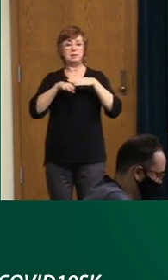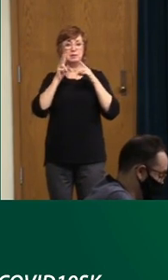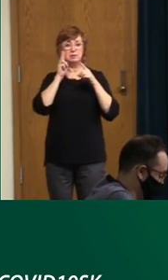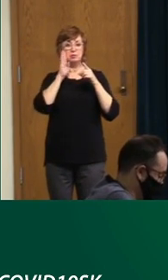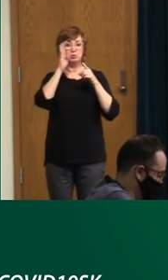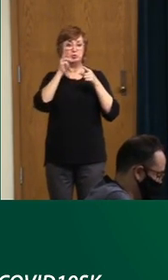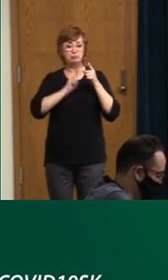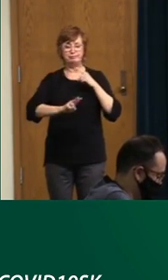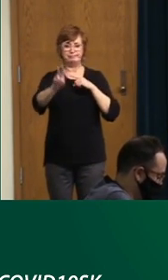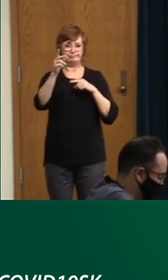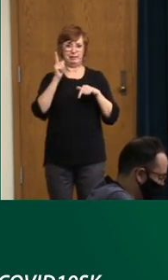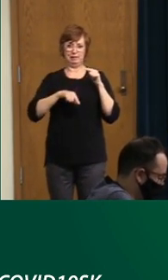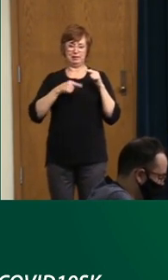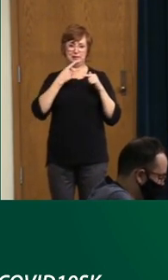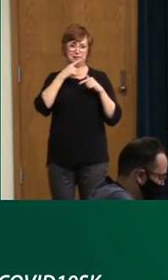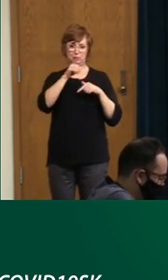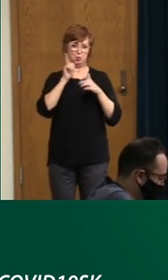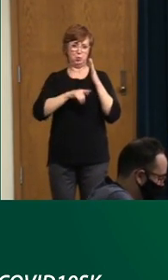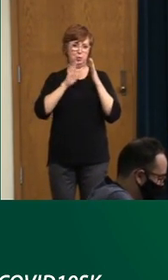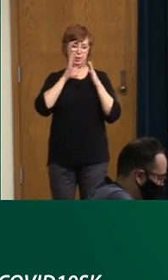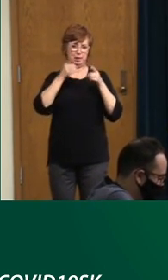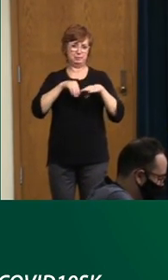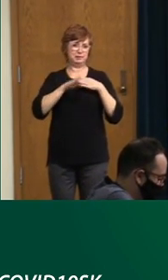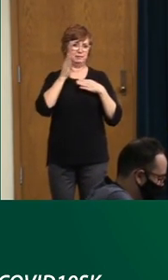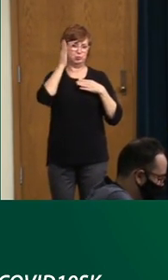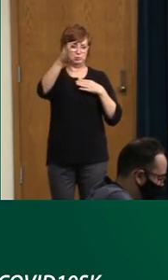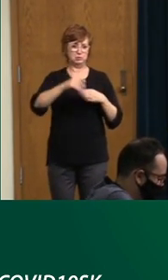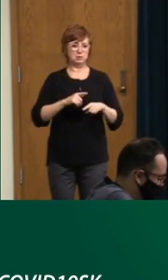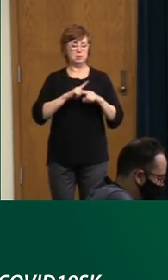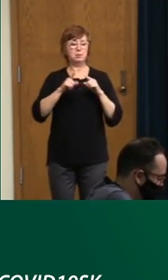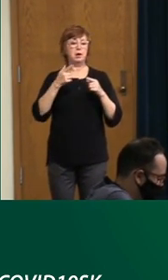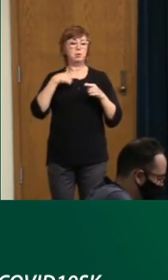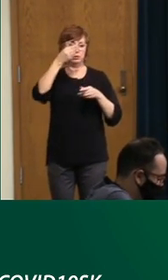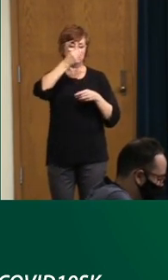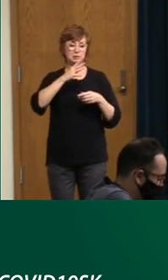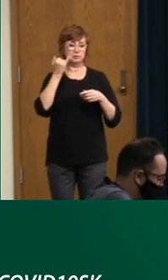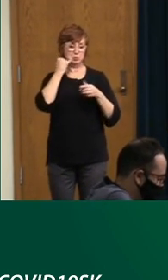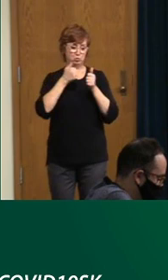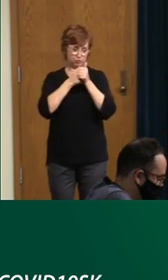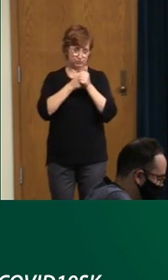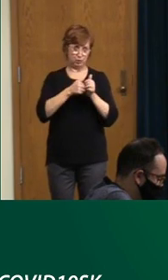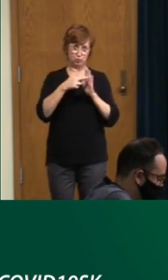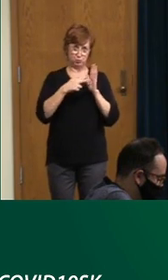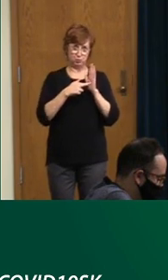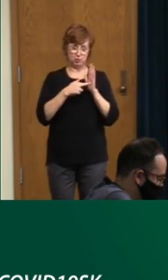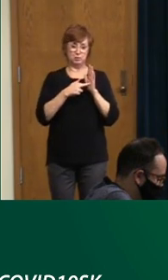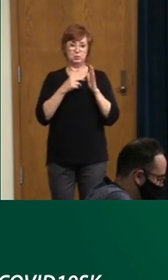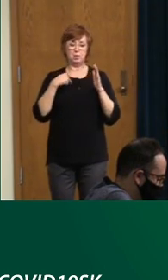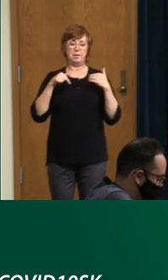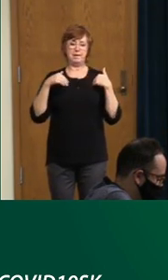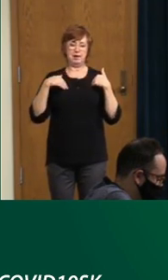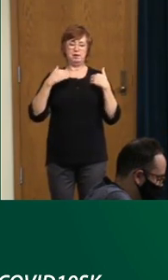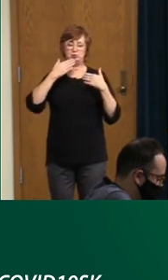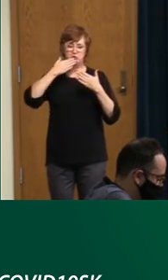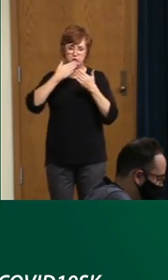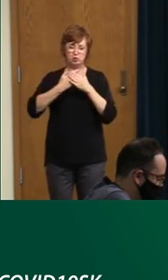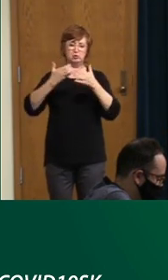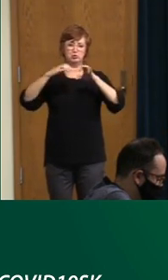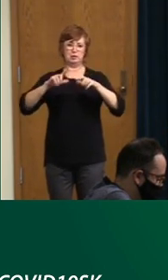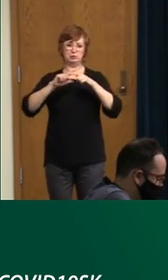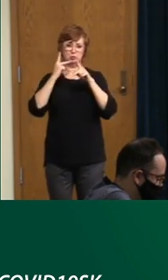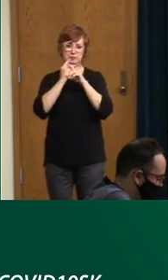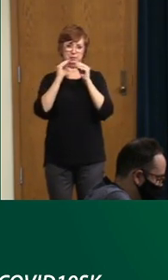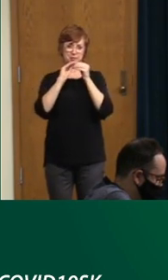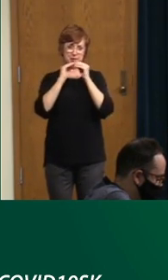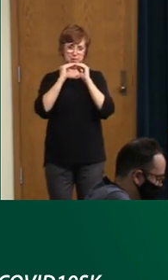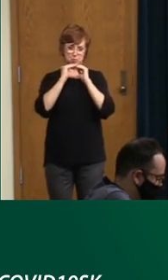going to happen in the future, but I can tell you this. If everybody adheres to the guidelines that are set out, we've got a better chance of maintaining what we have